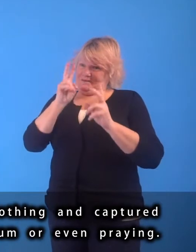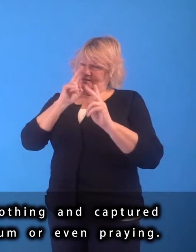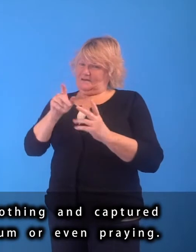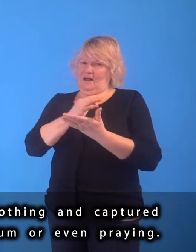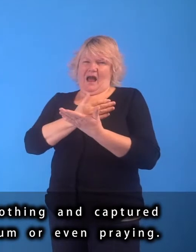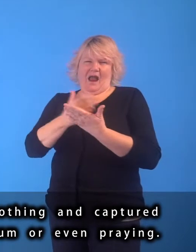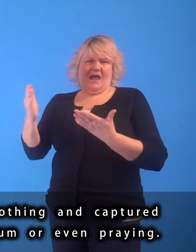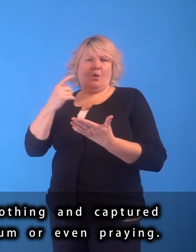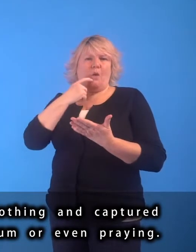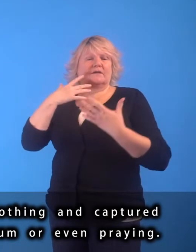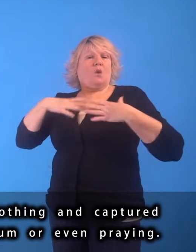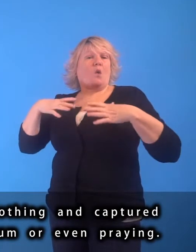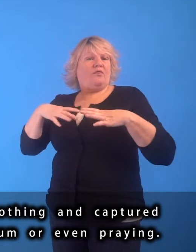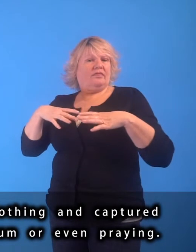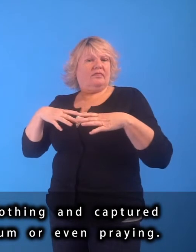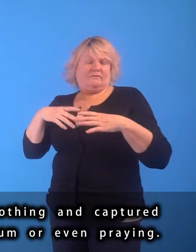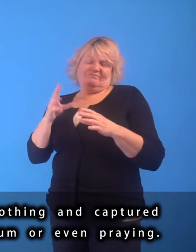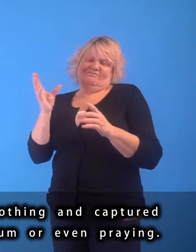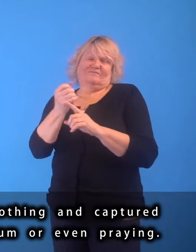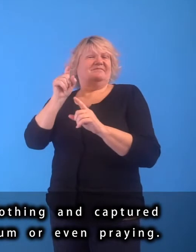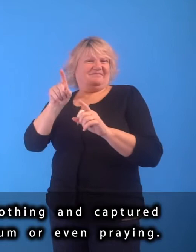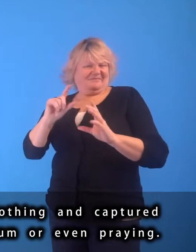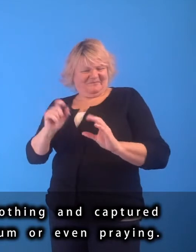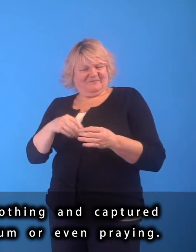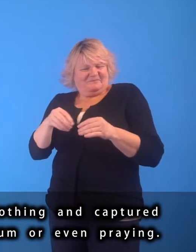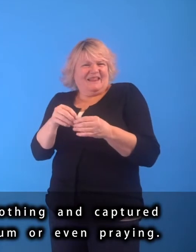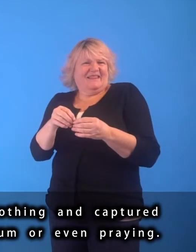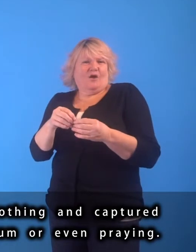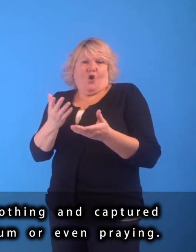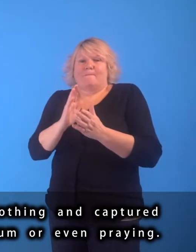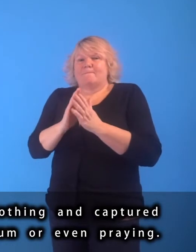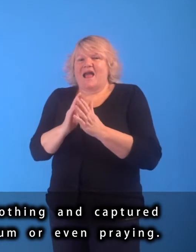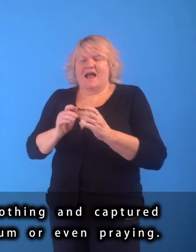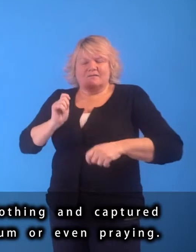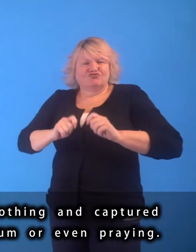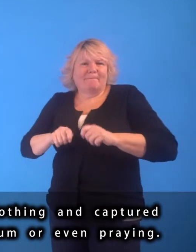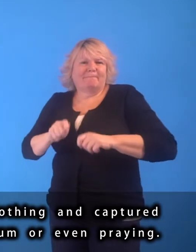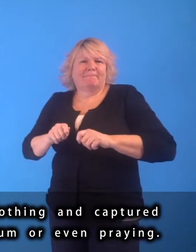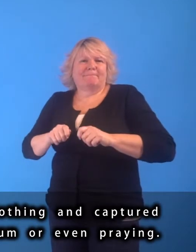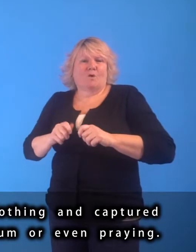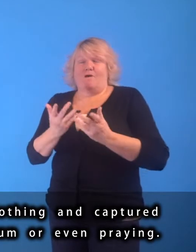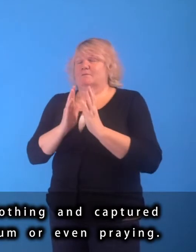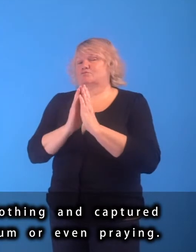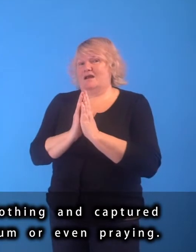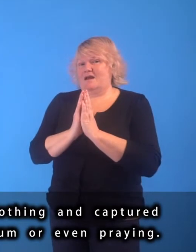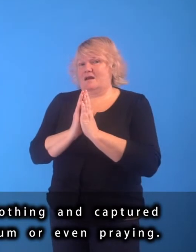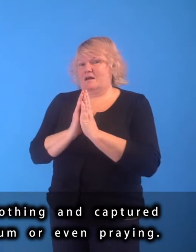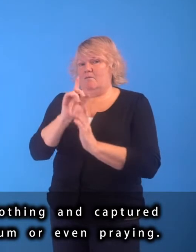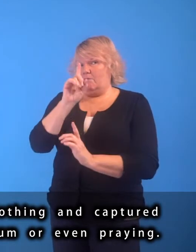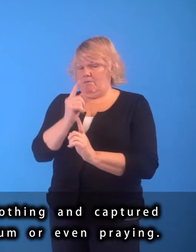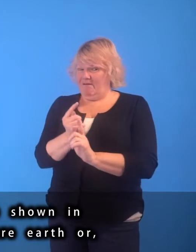They are often in clean white clothing and captured spinning, playing the rabana drum, or even